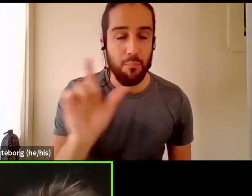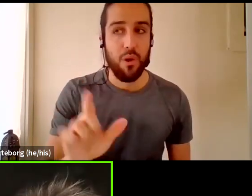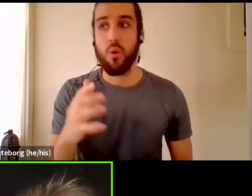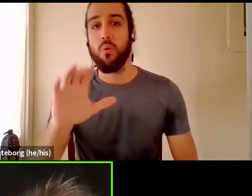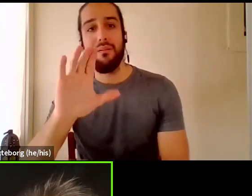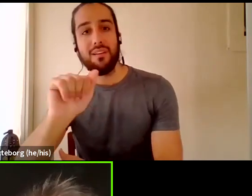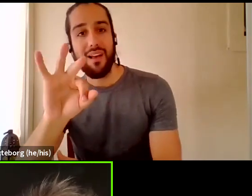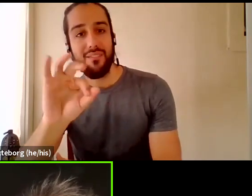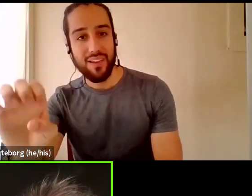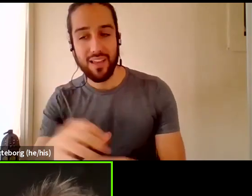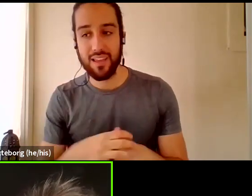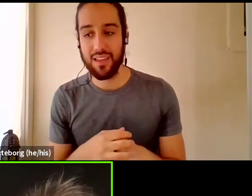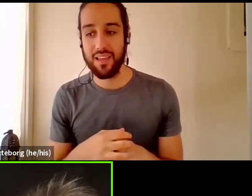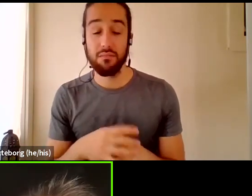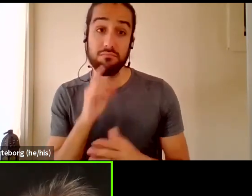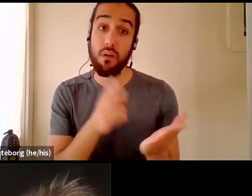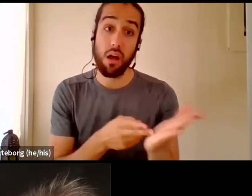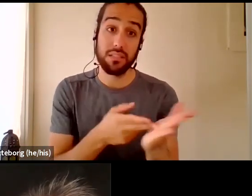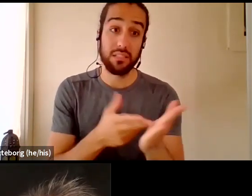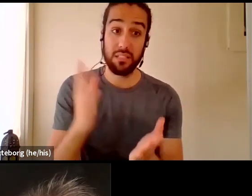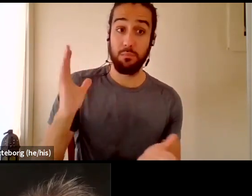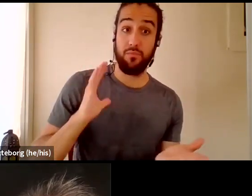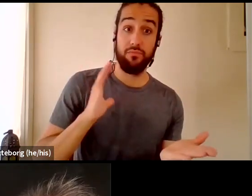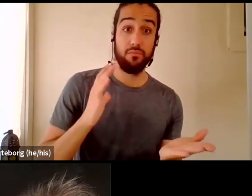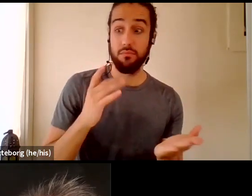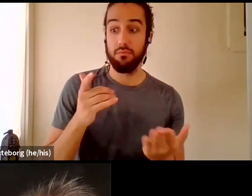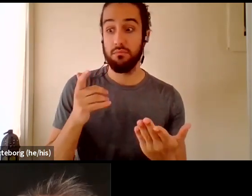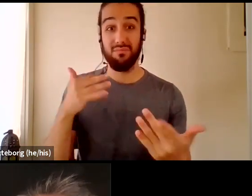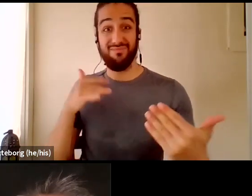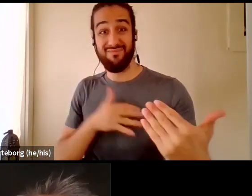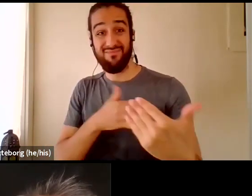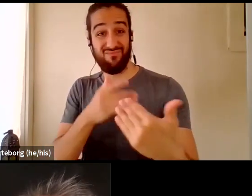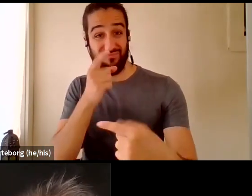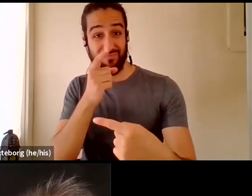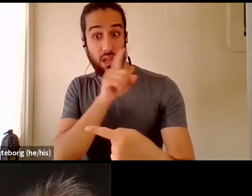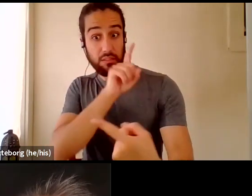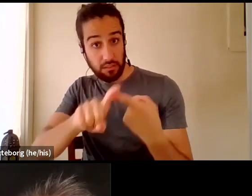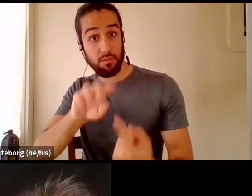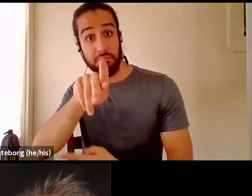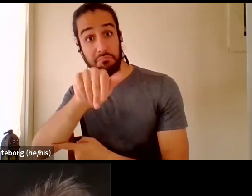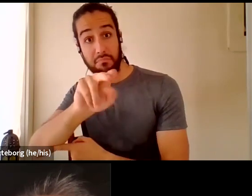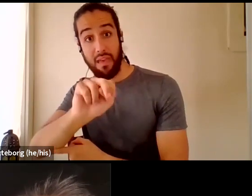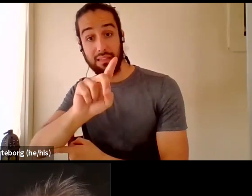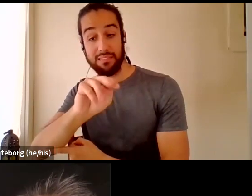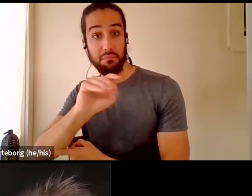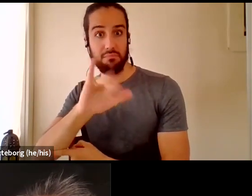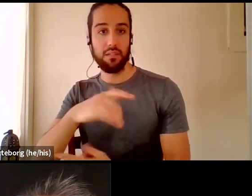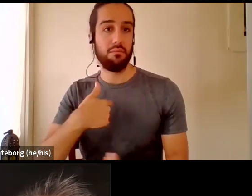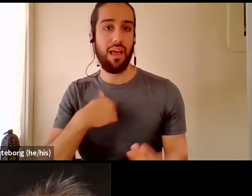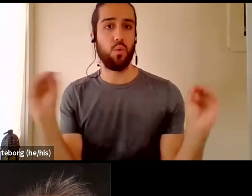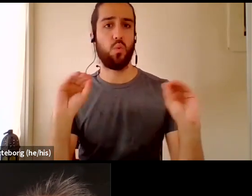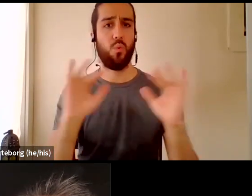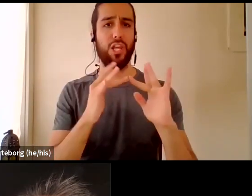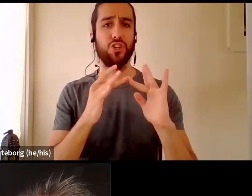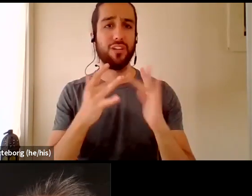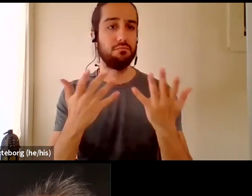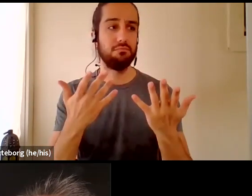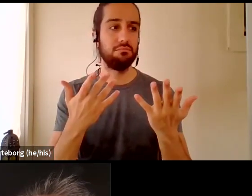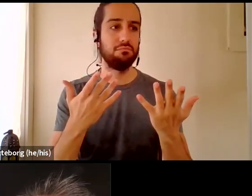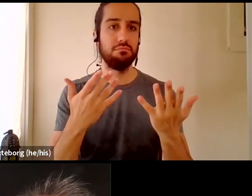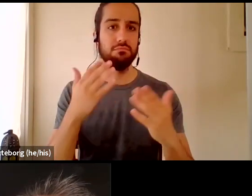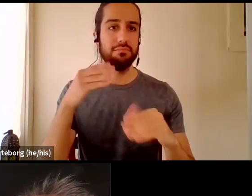mean, honestly, up until the pandemic, I didn't have internet in my house, you know, not for lack of not being able